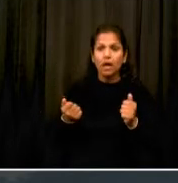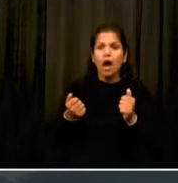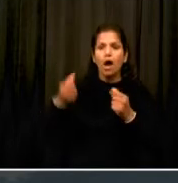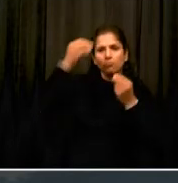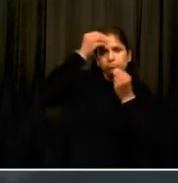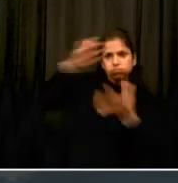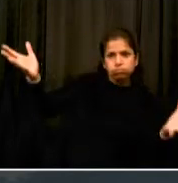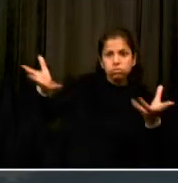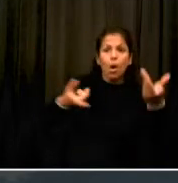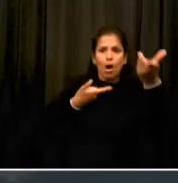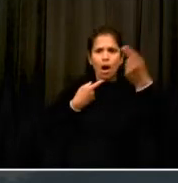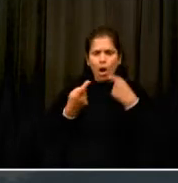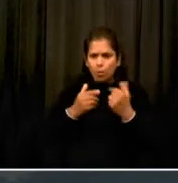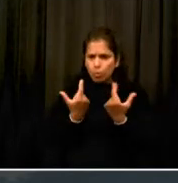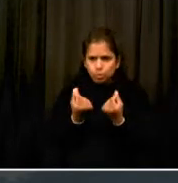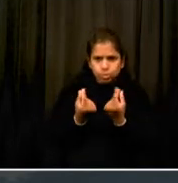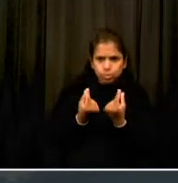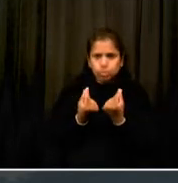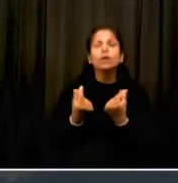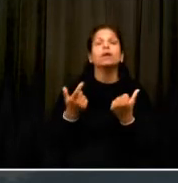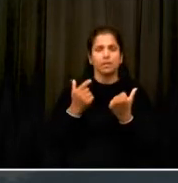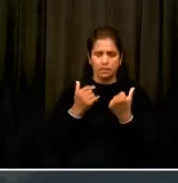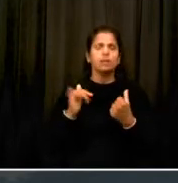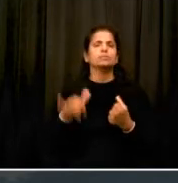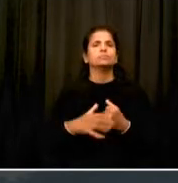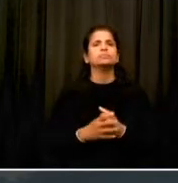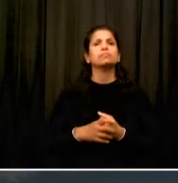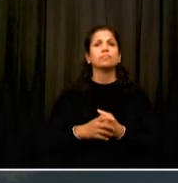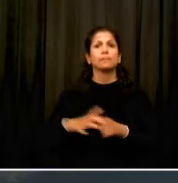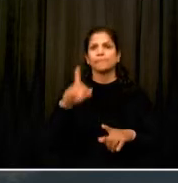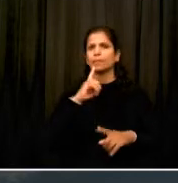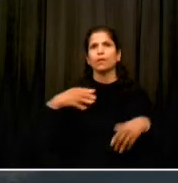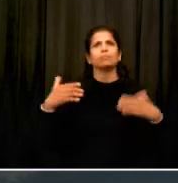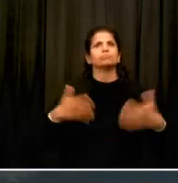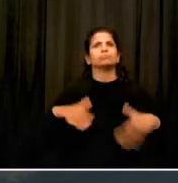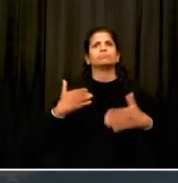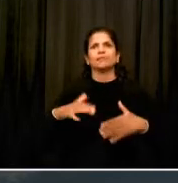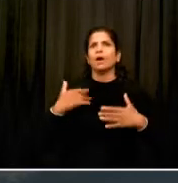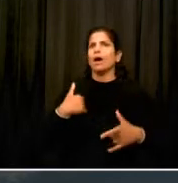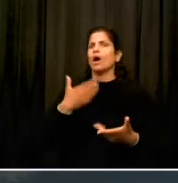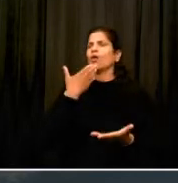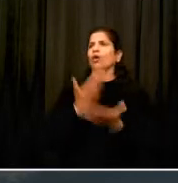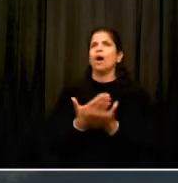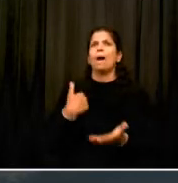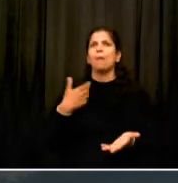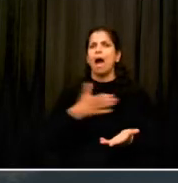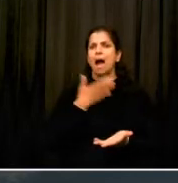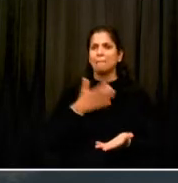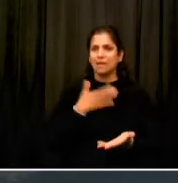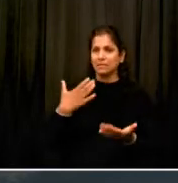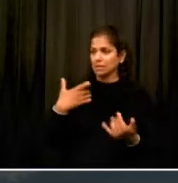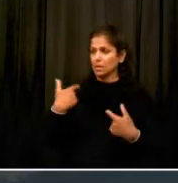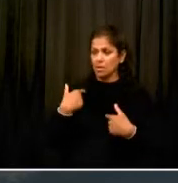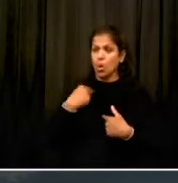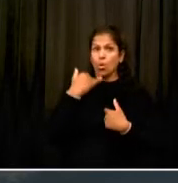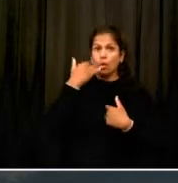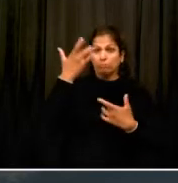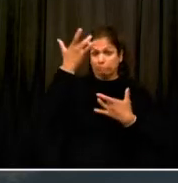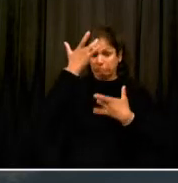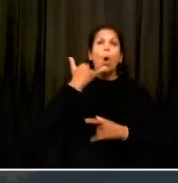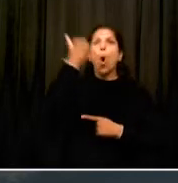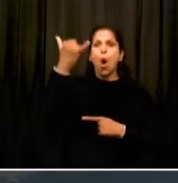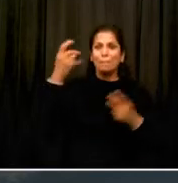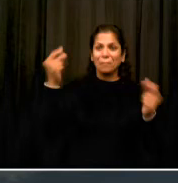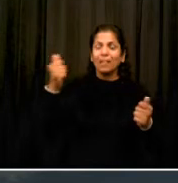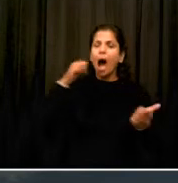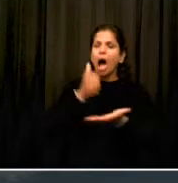City since our program began on June 1st. Our ability to use the program to intervene, to catch people